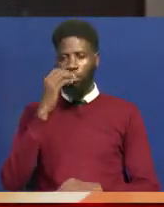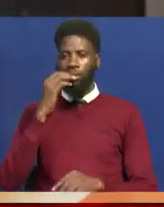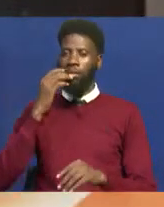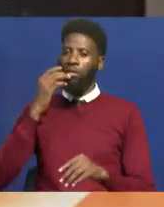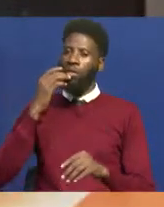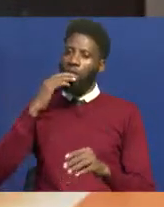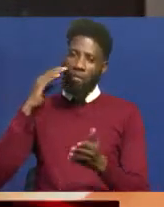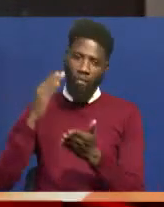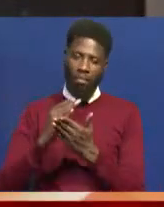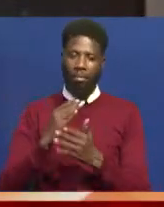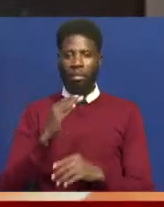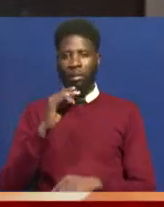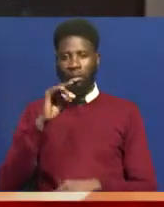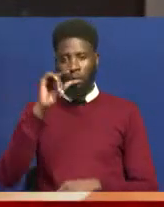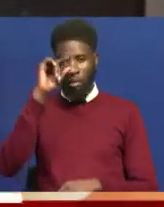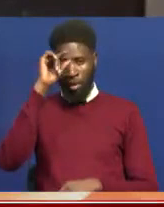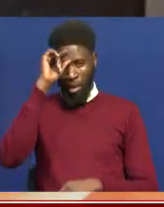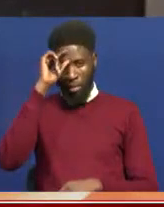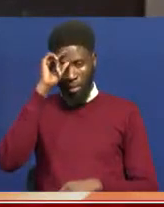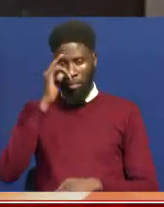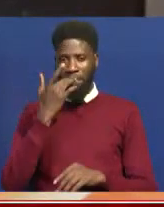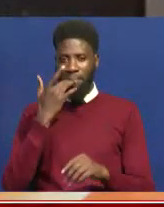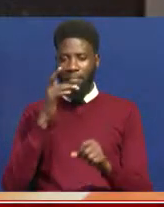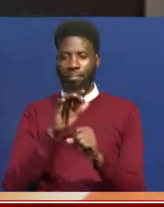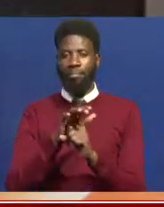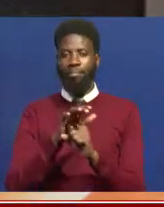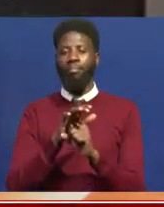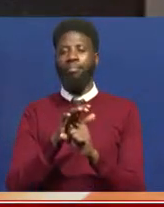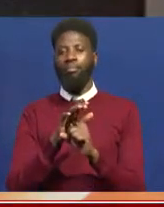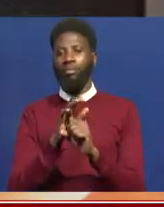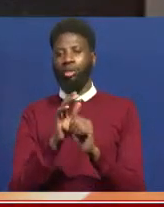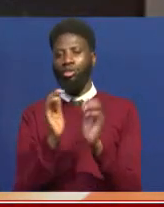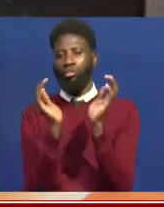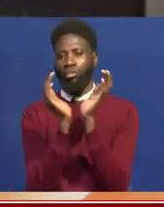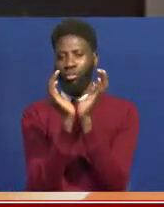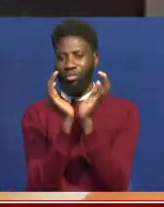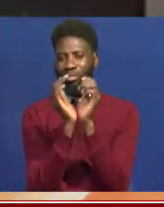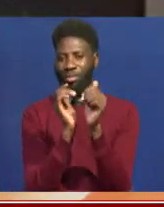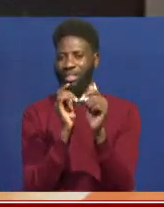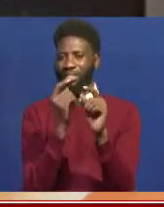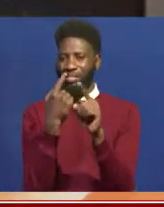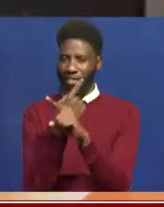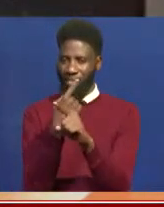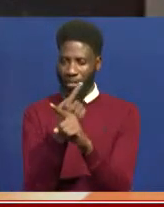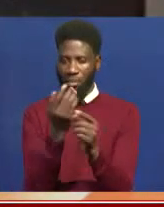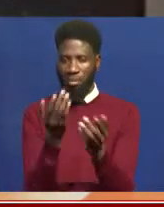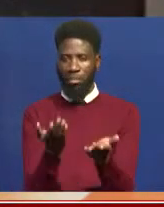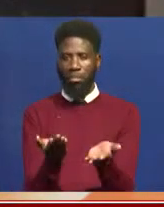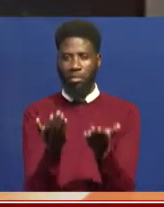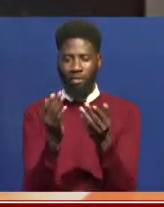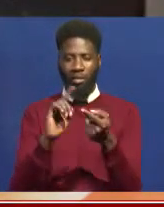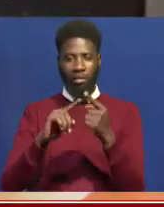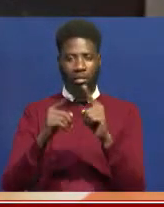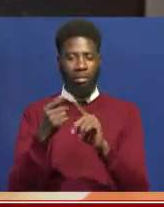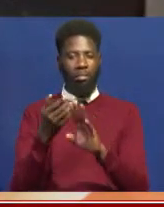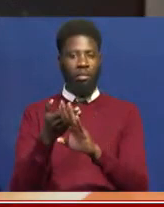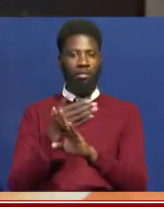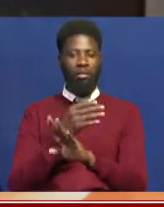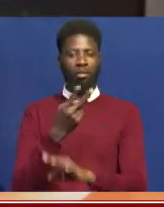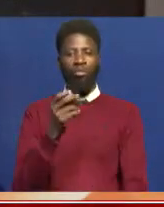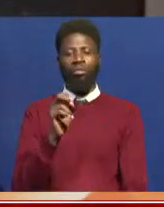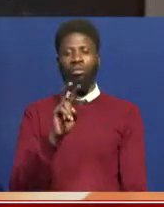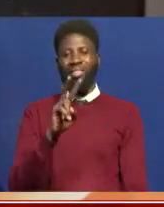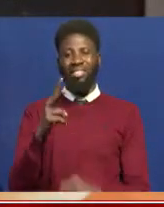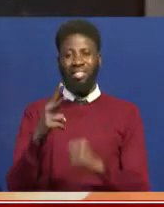government's commitment to upgrade various sporting facilities ahead of the 2027 Africa Cup of Nations to